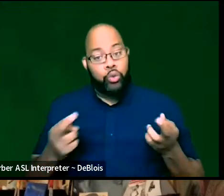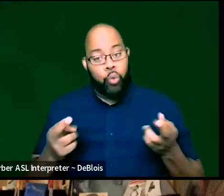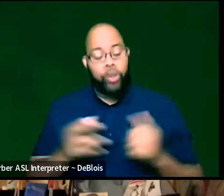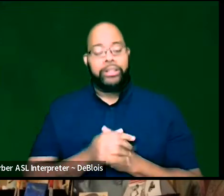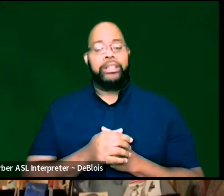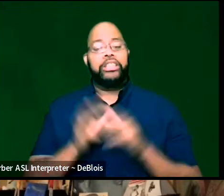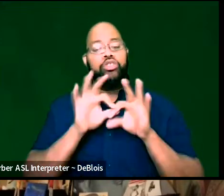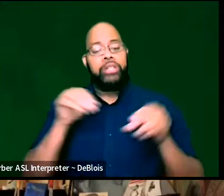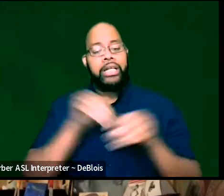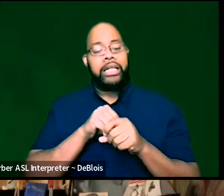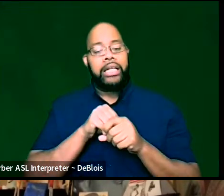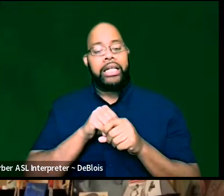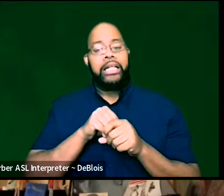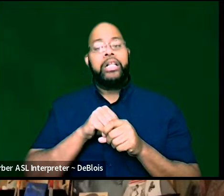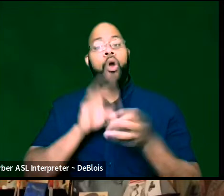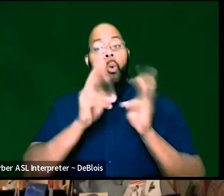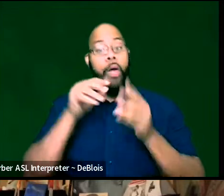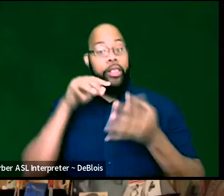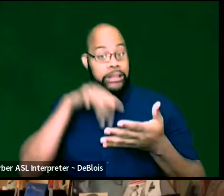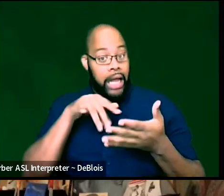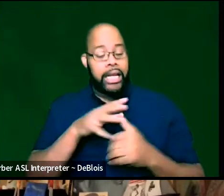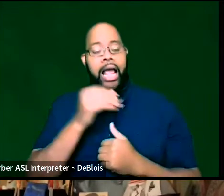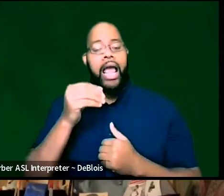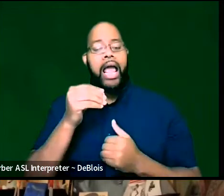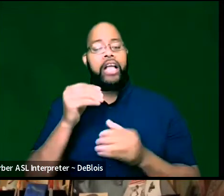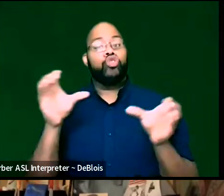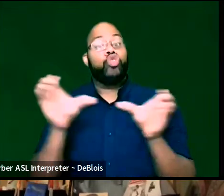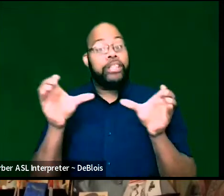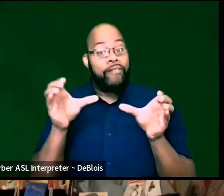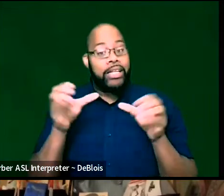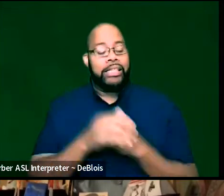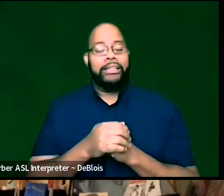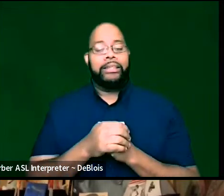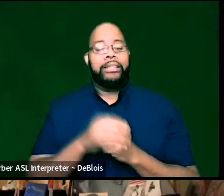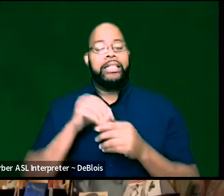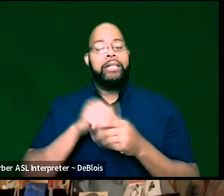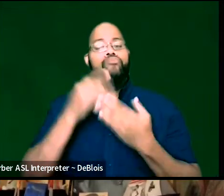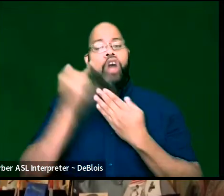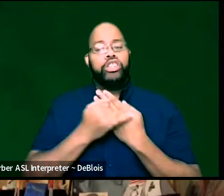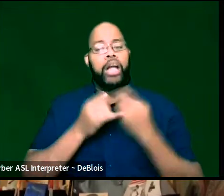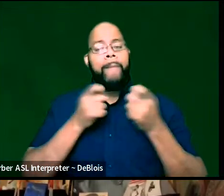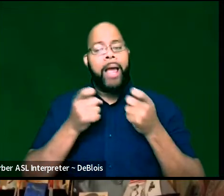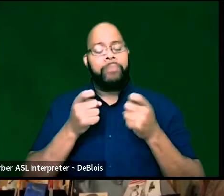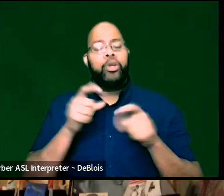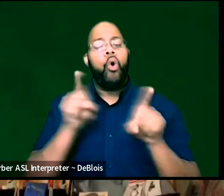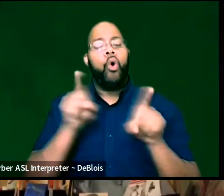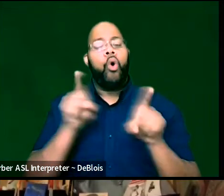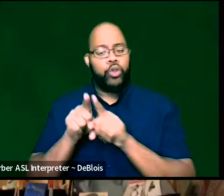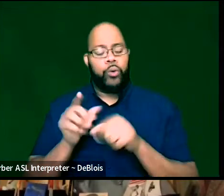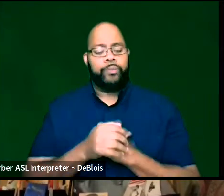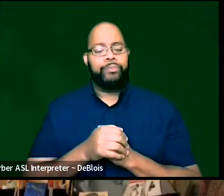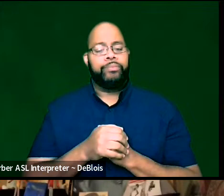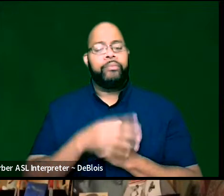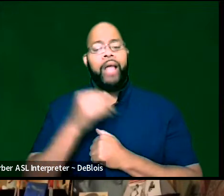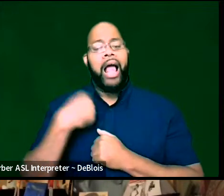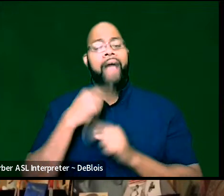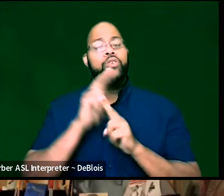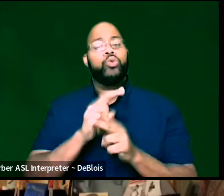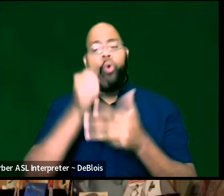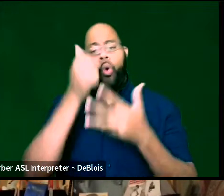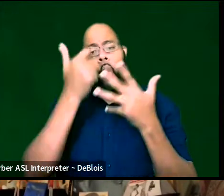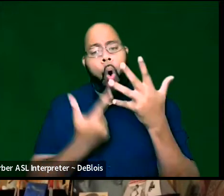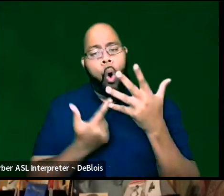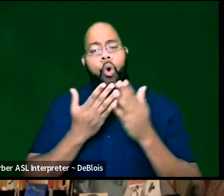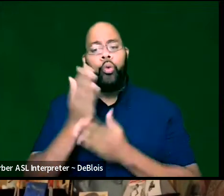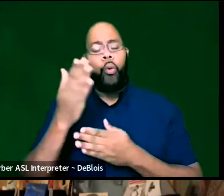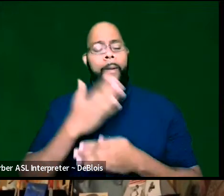I have degrees in meteorology. I also have certificates in project management as well. And I've used all of those